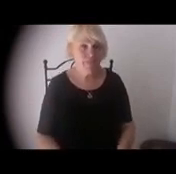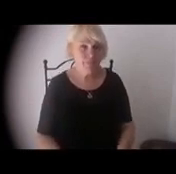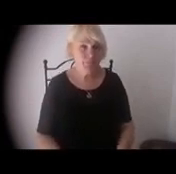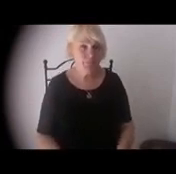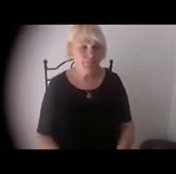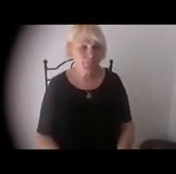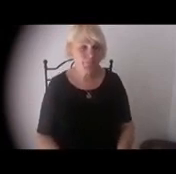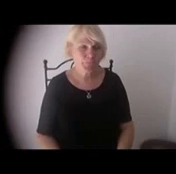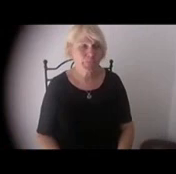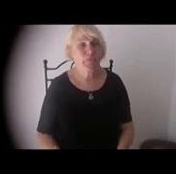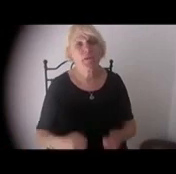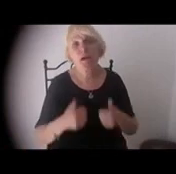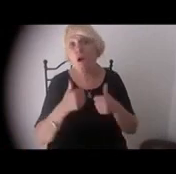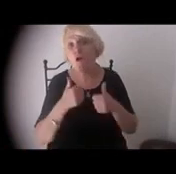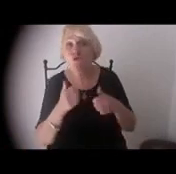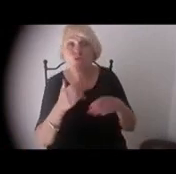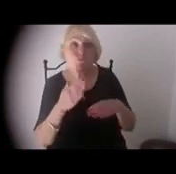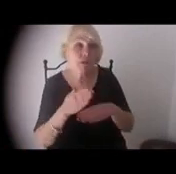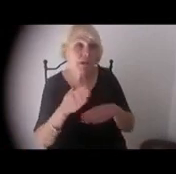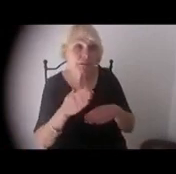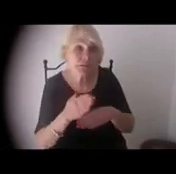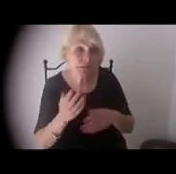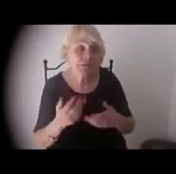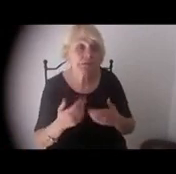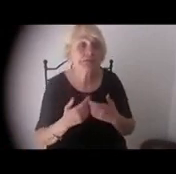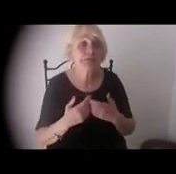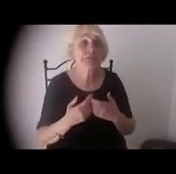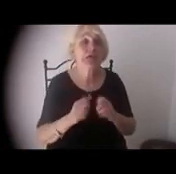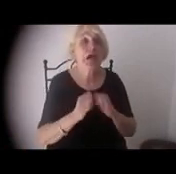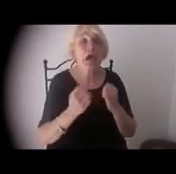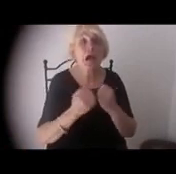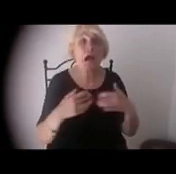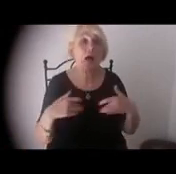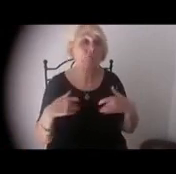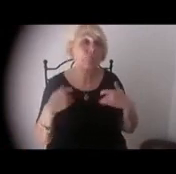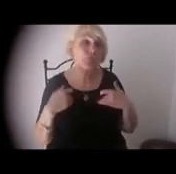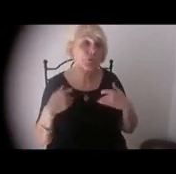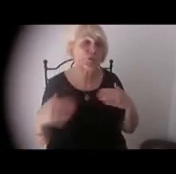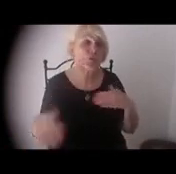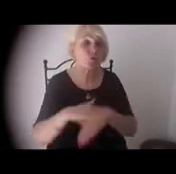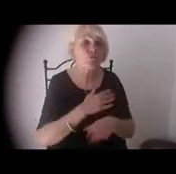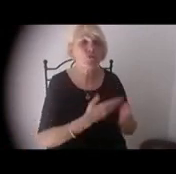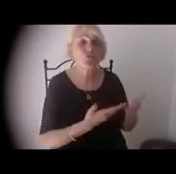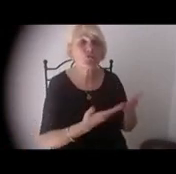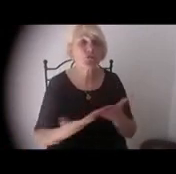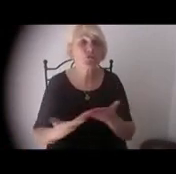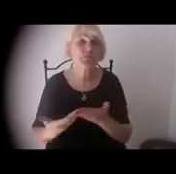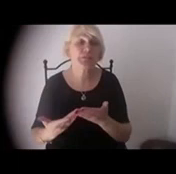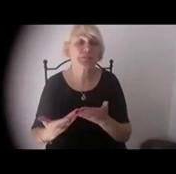kind of good practice, and I think our perspective across children and young people's services